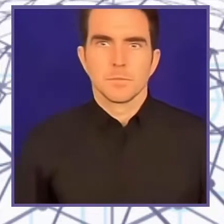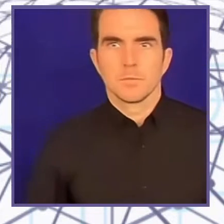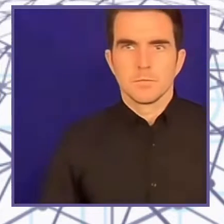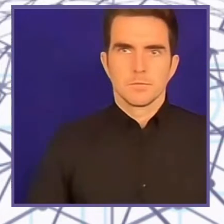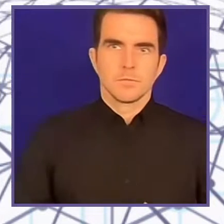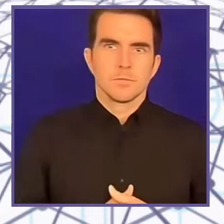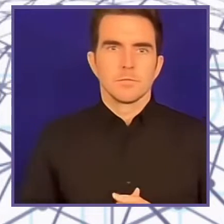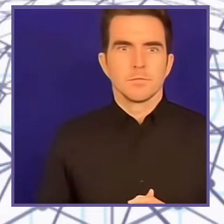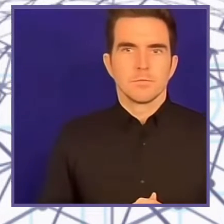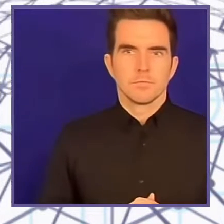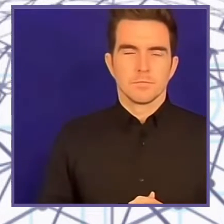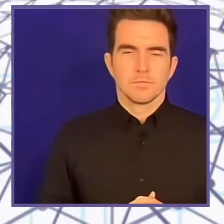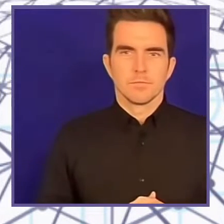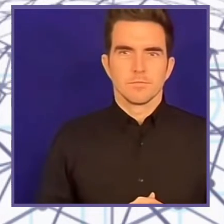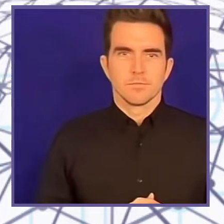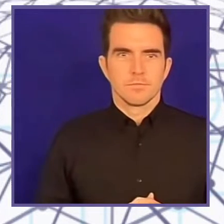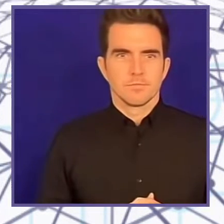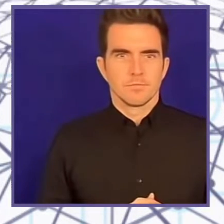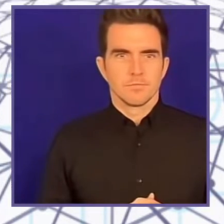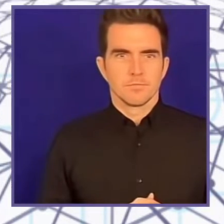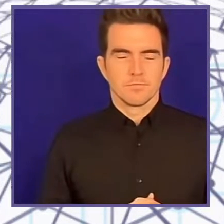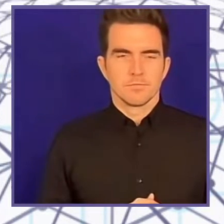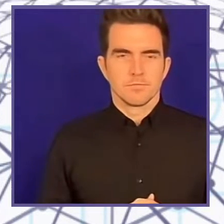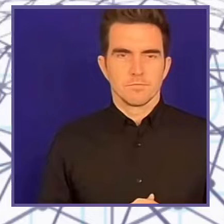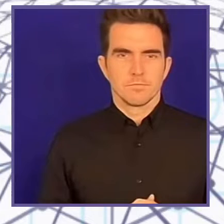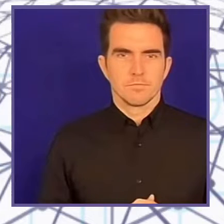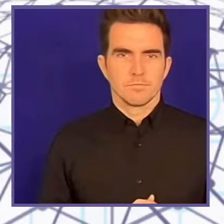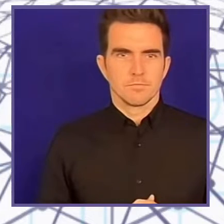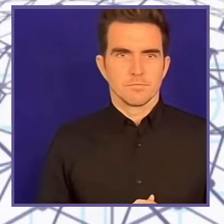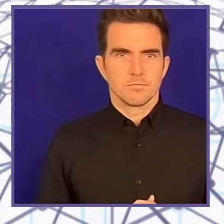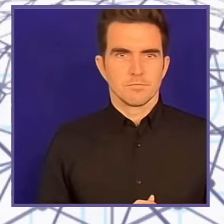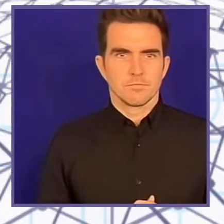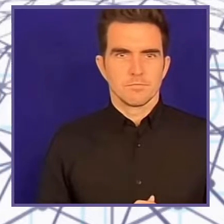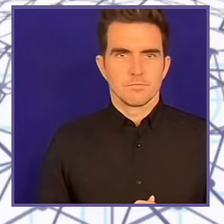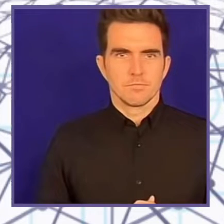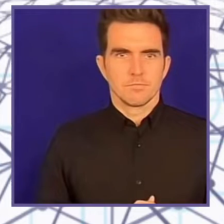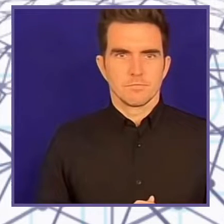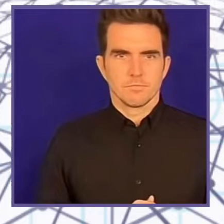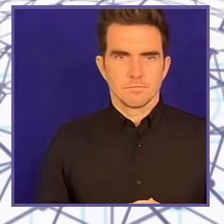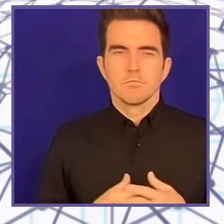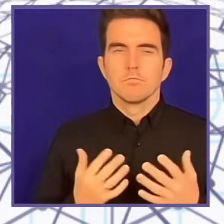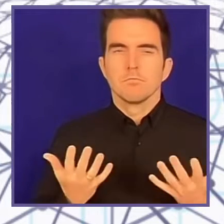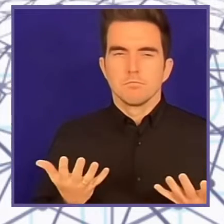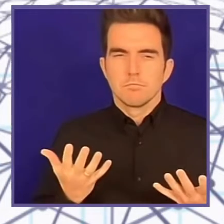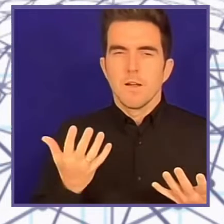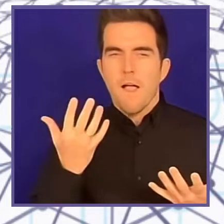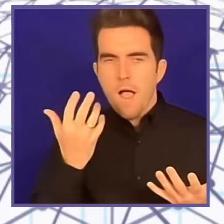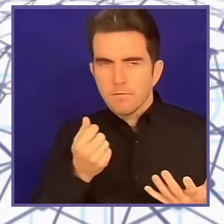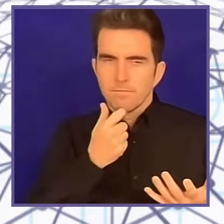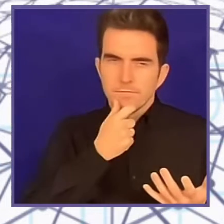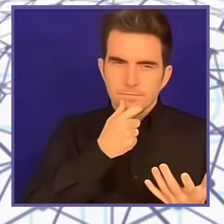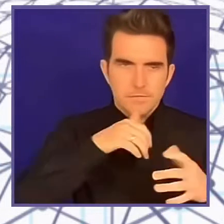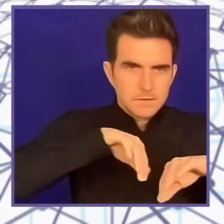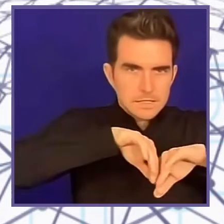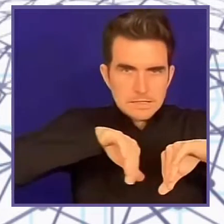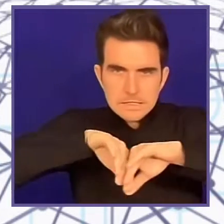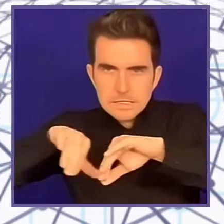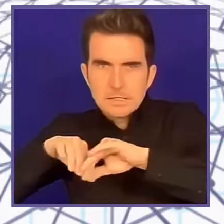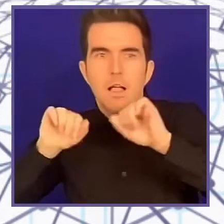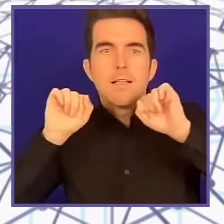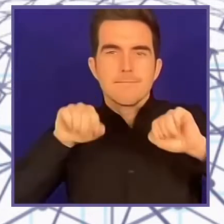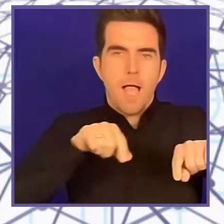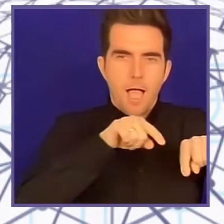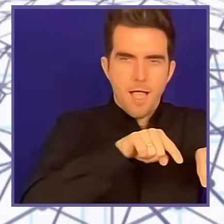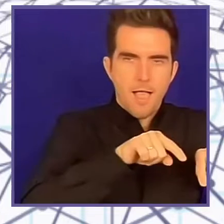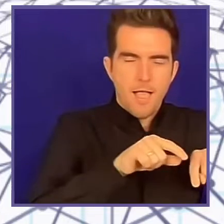of architectural barriers that you would normally encounter in everyday life. And somebody with mobility impairments can come